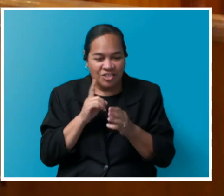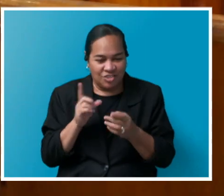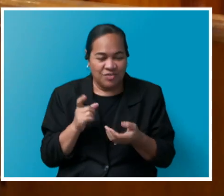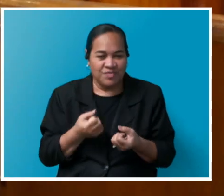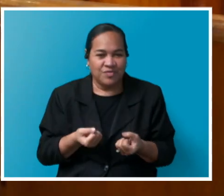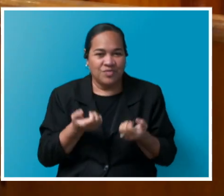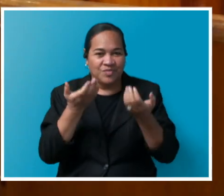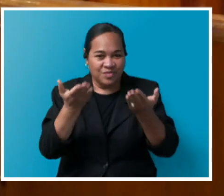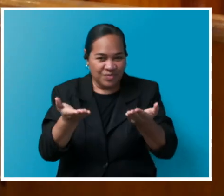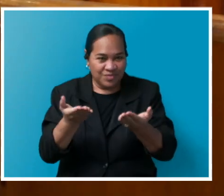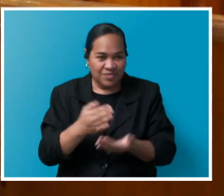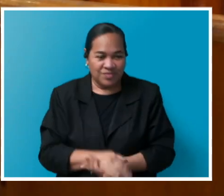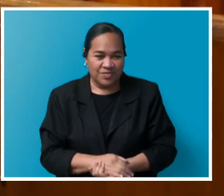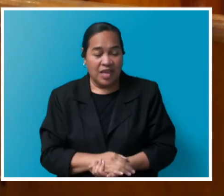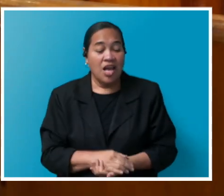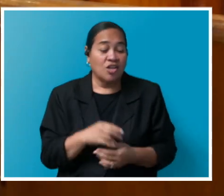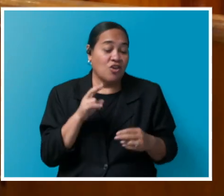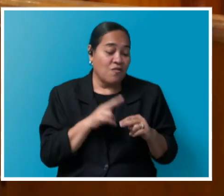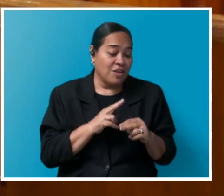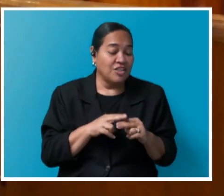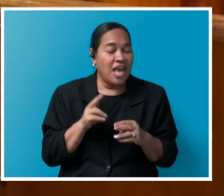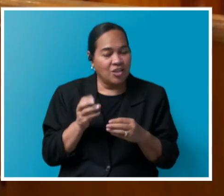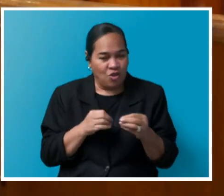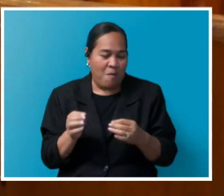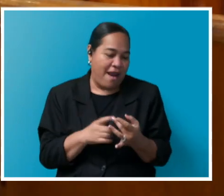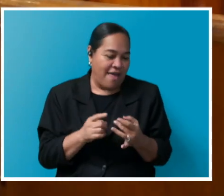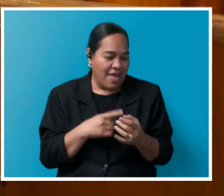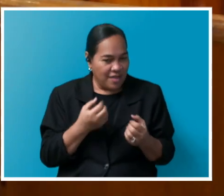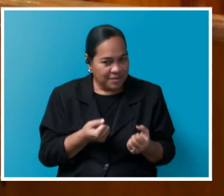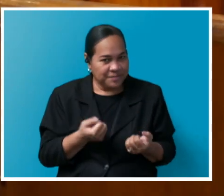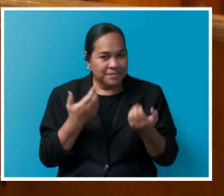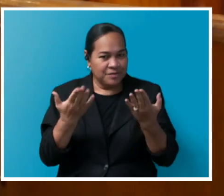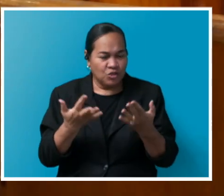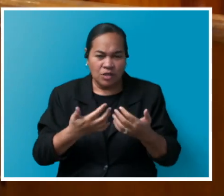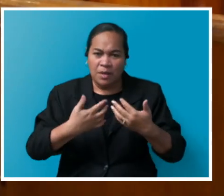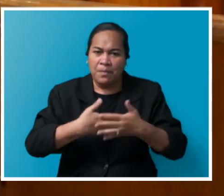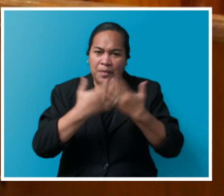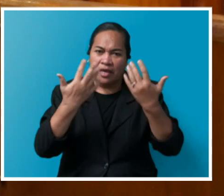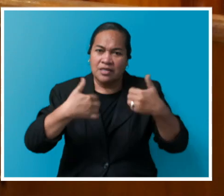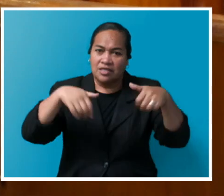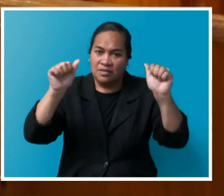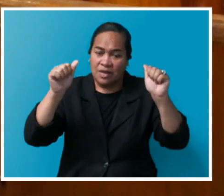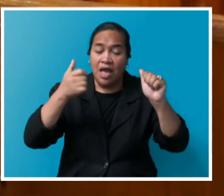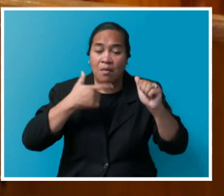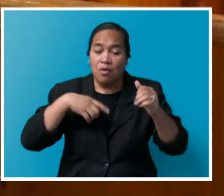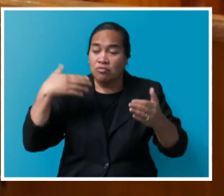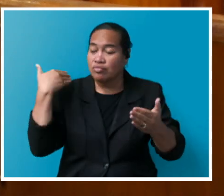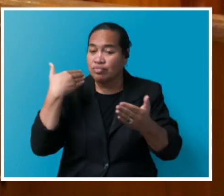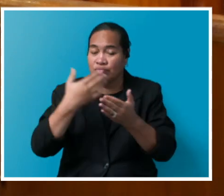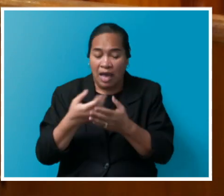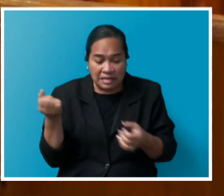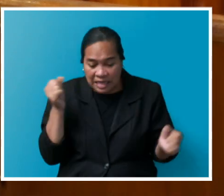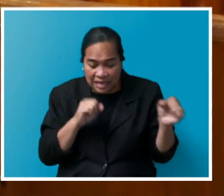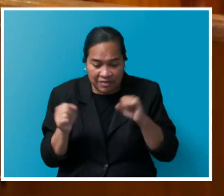by Fiji and the Solomon Islands. This is a major achievement because it reflects years of scientific